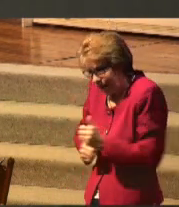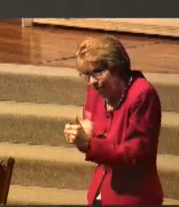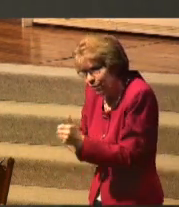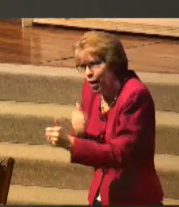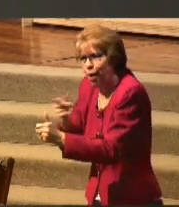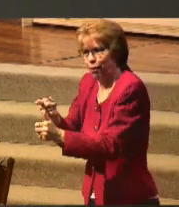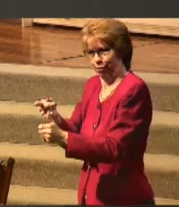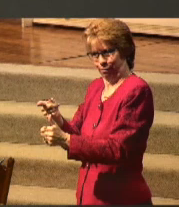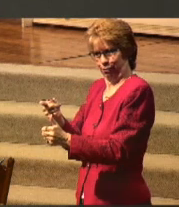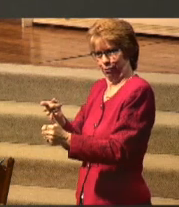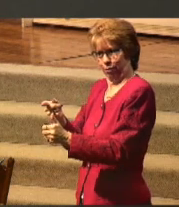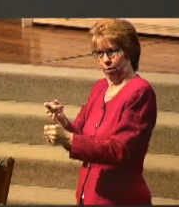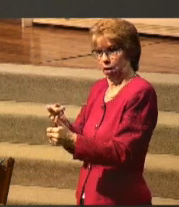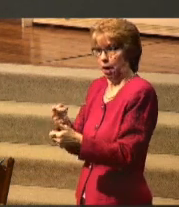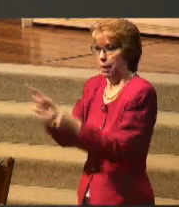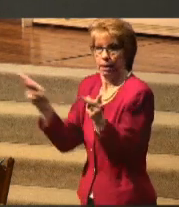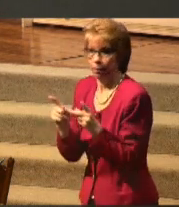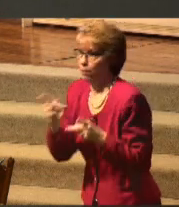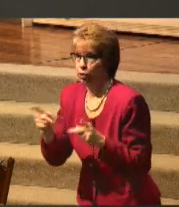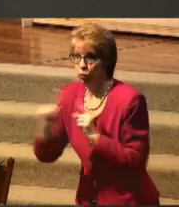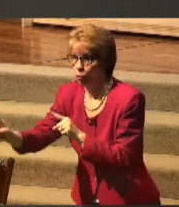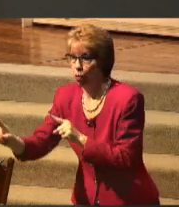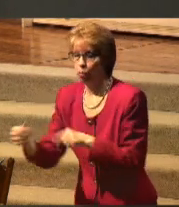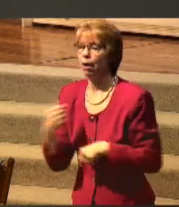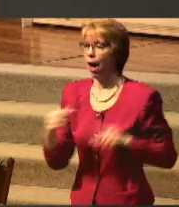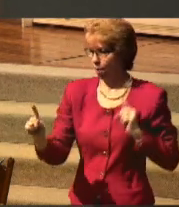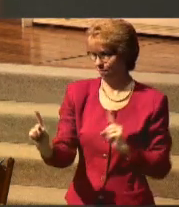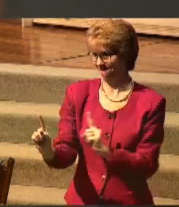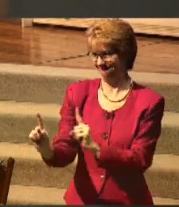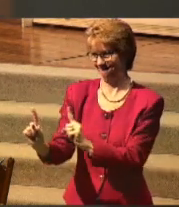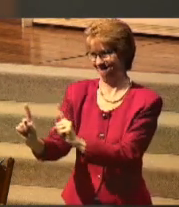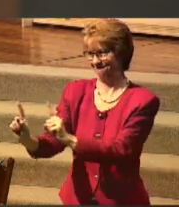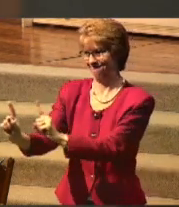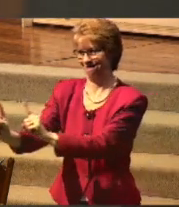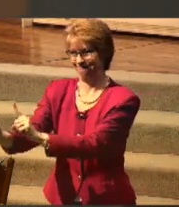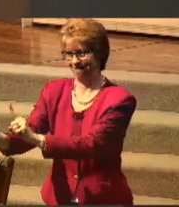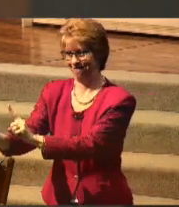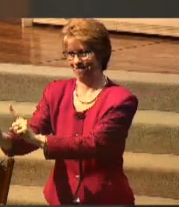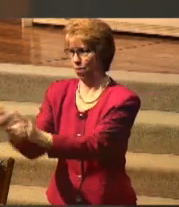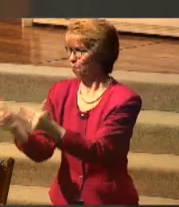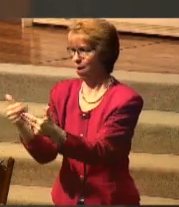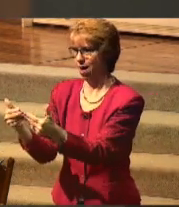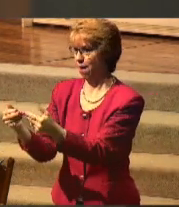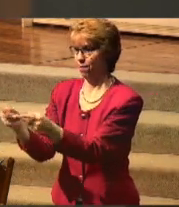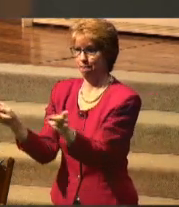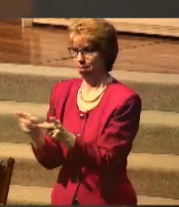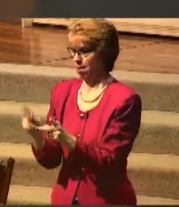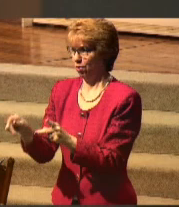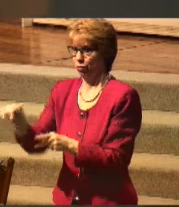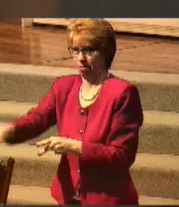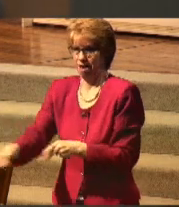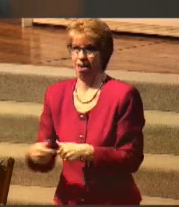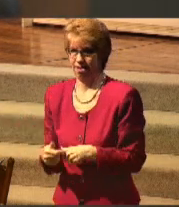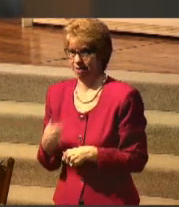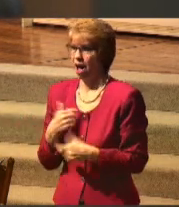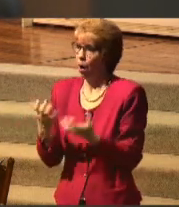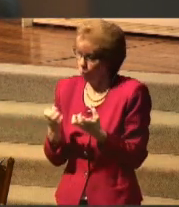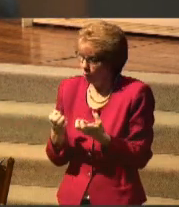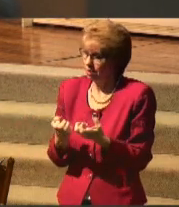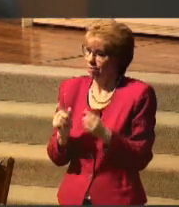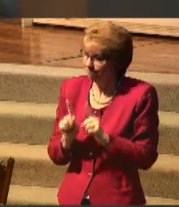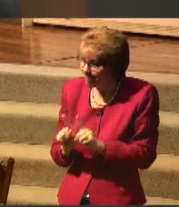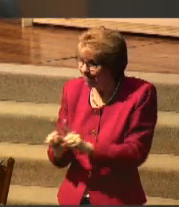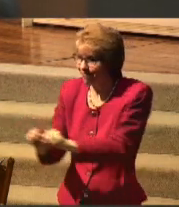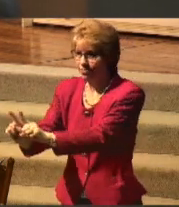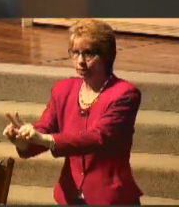For whither thou goest, I will go. And where thou lodgest, I will lodge. Thy people shall